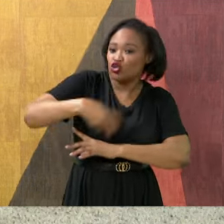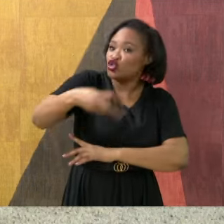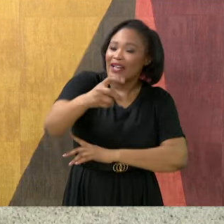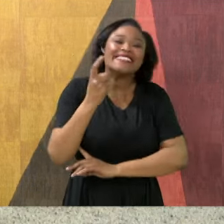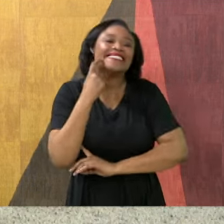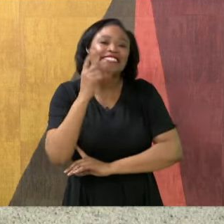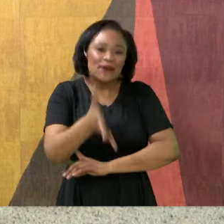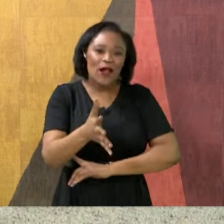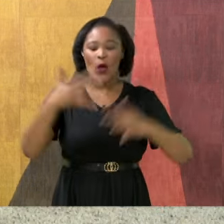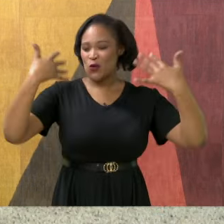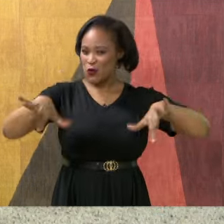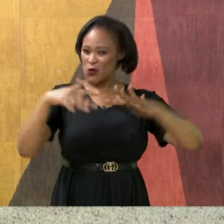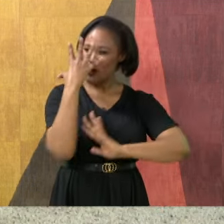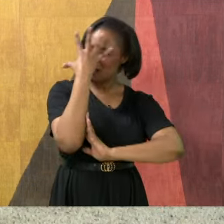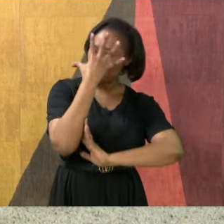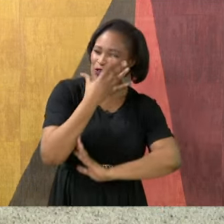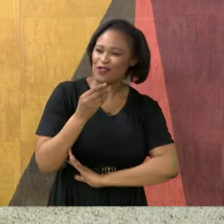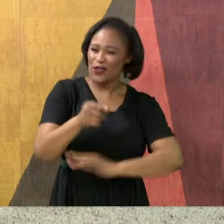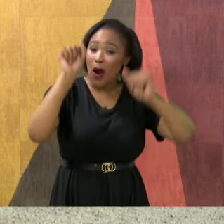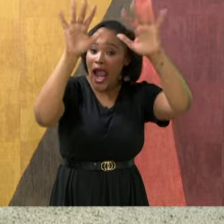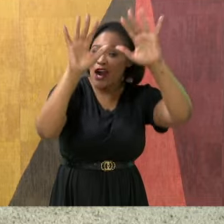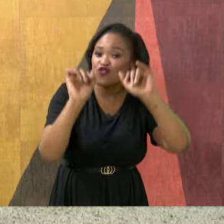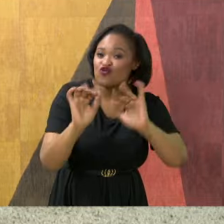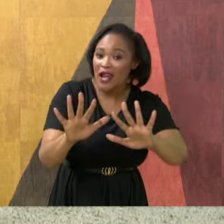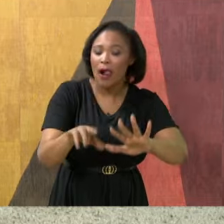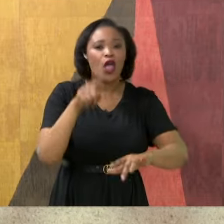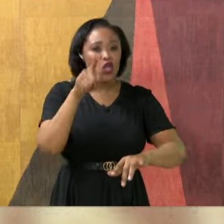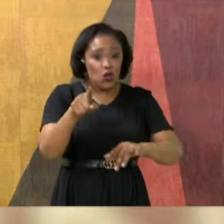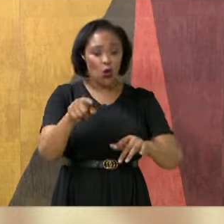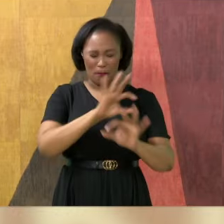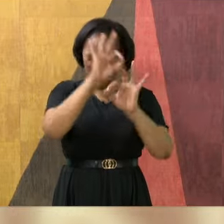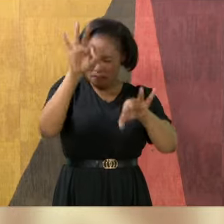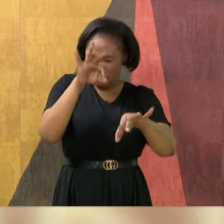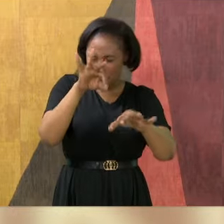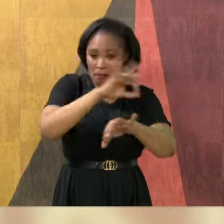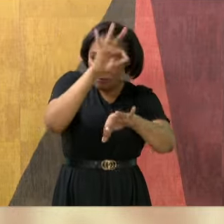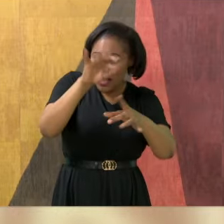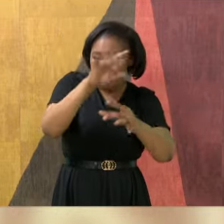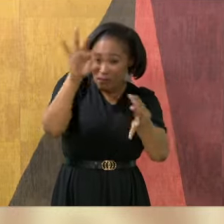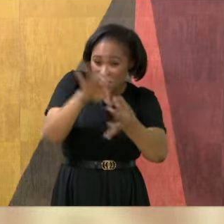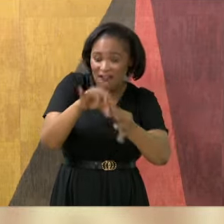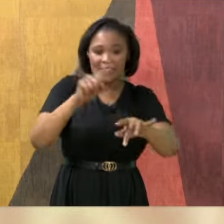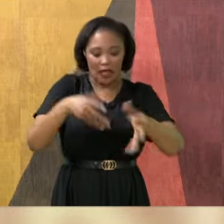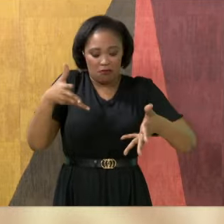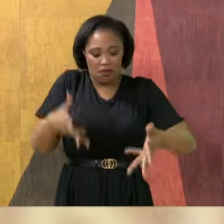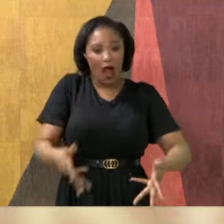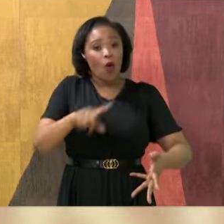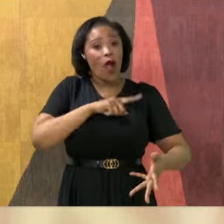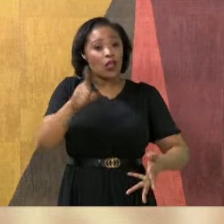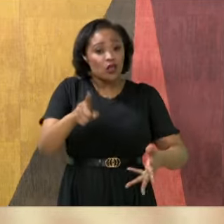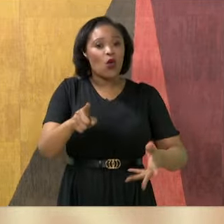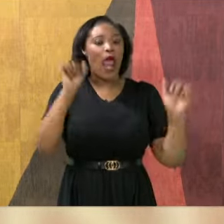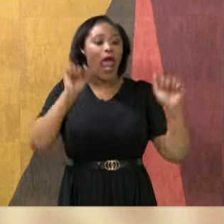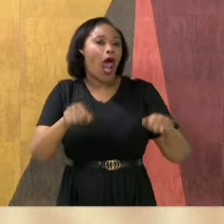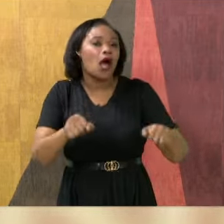Mia, you're incredible. I literally keep saying that you were born for a time such as this because that's what history makers are. They are people that allow everybody else to